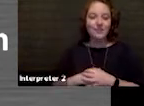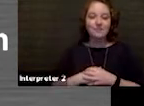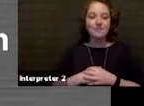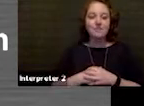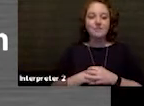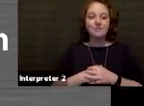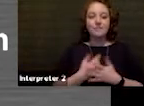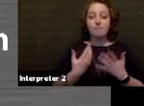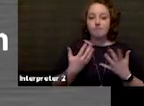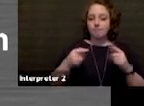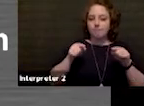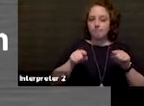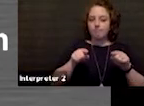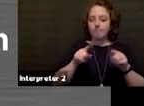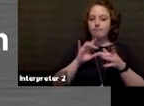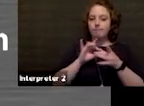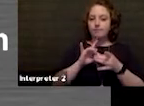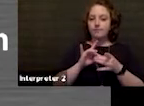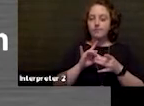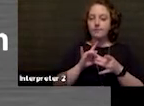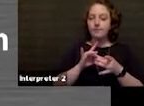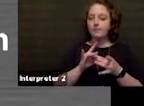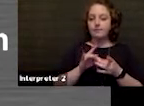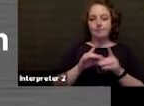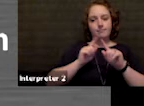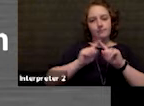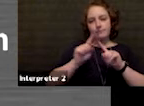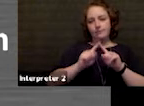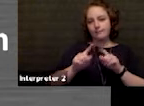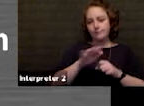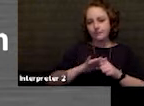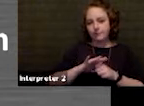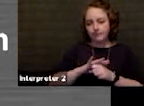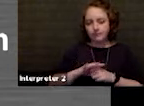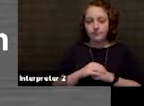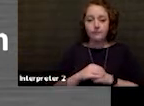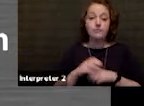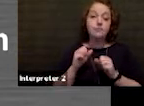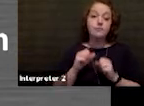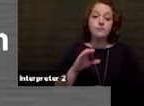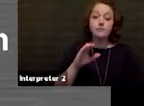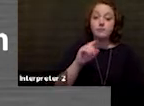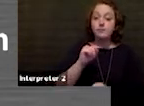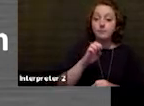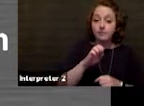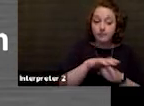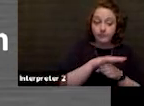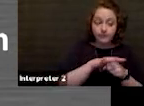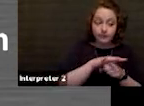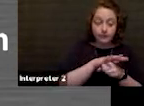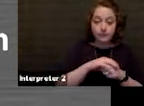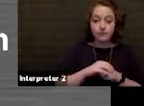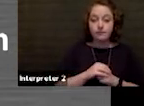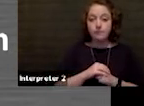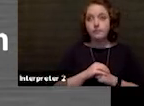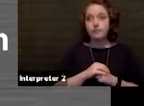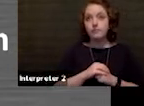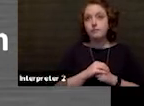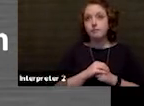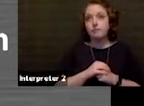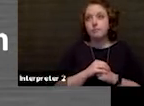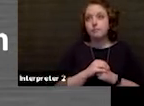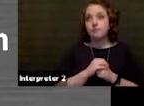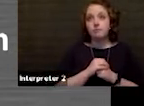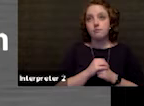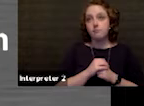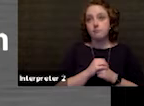this kind of feeds into many different spaces. So whether it's our CTE spaces, it could even be